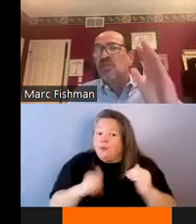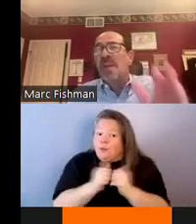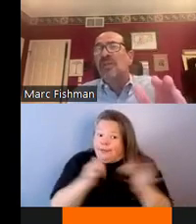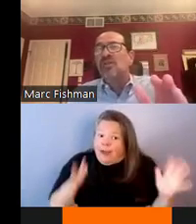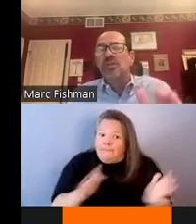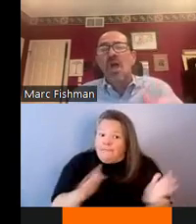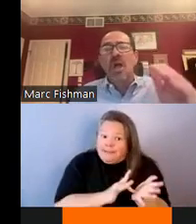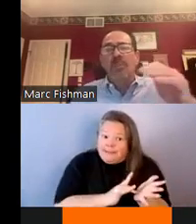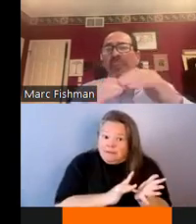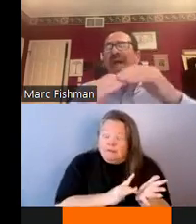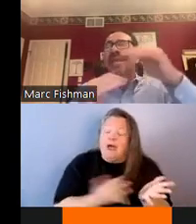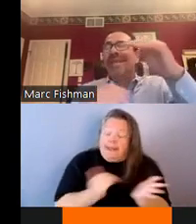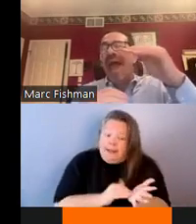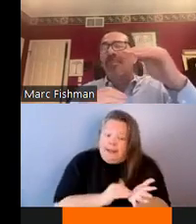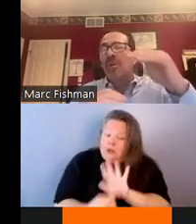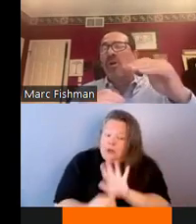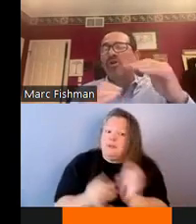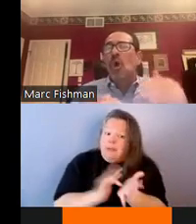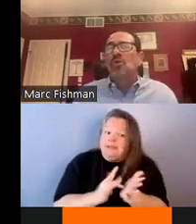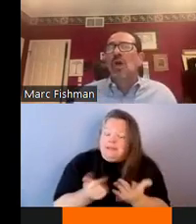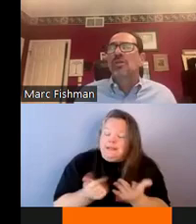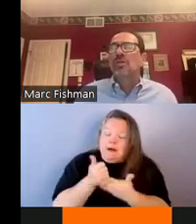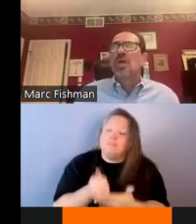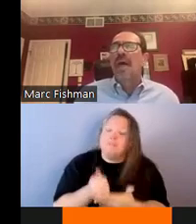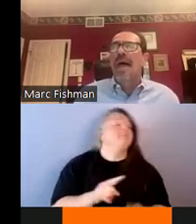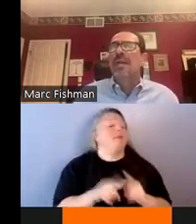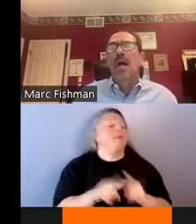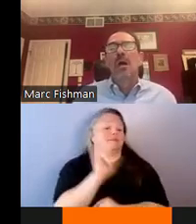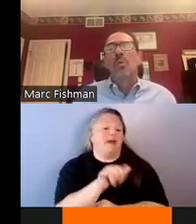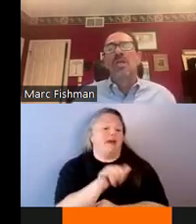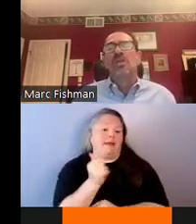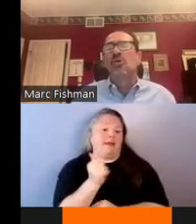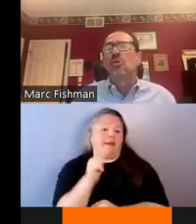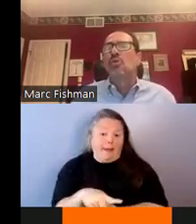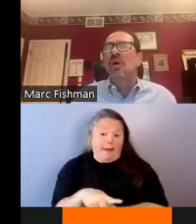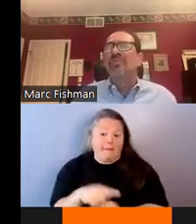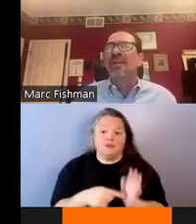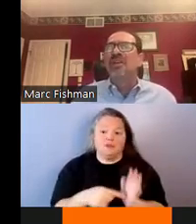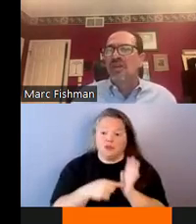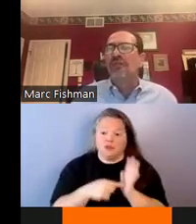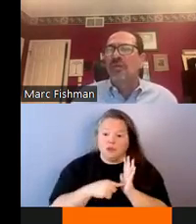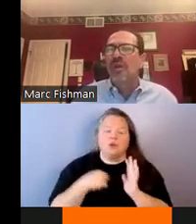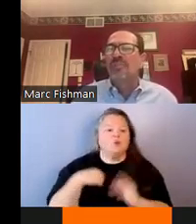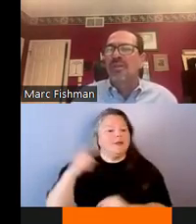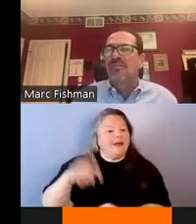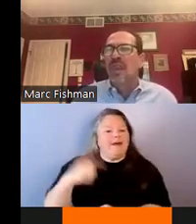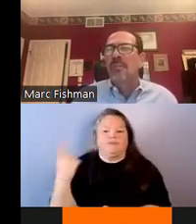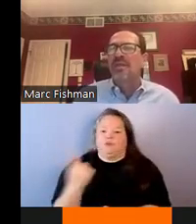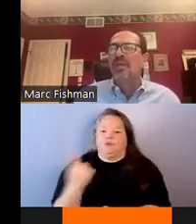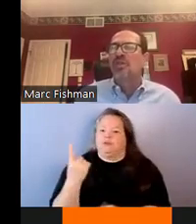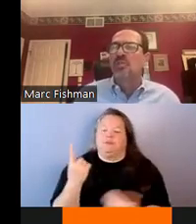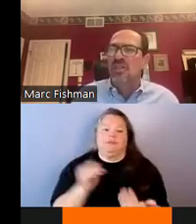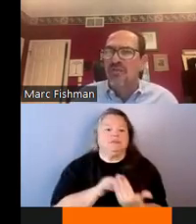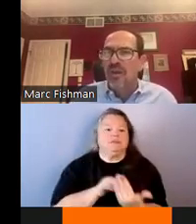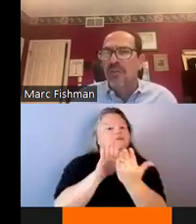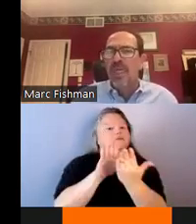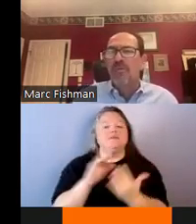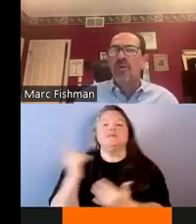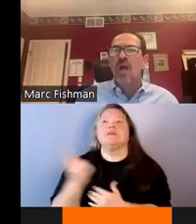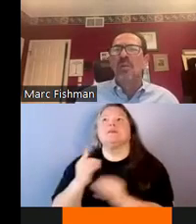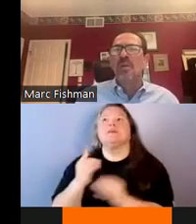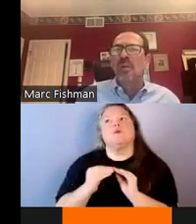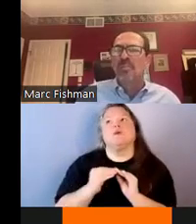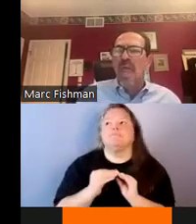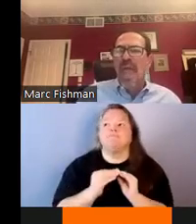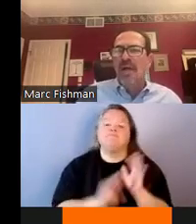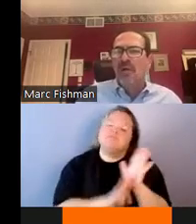Medicines, but that gap shows us that we need to do something different, something developmentally specific